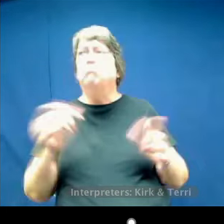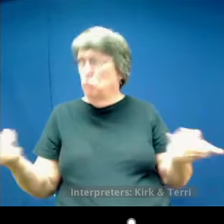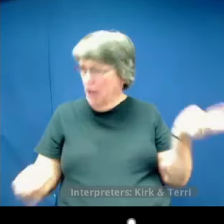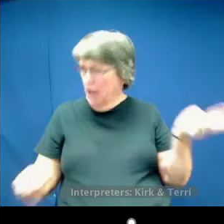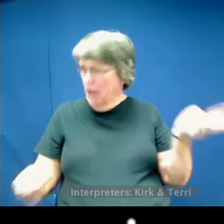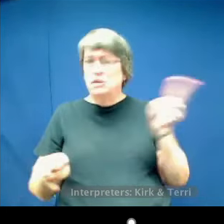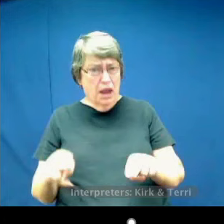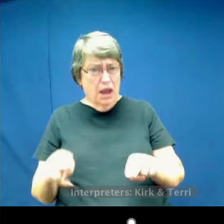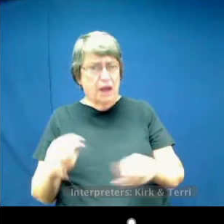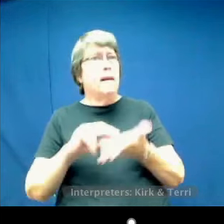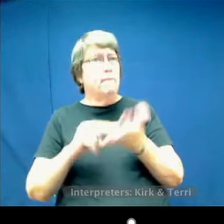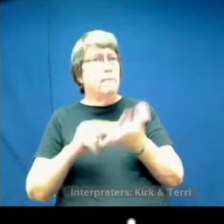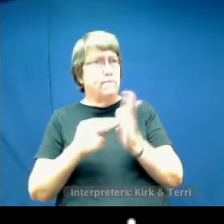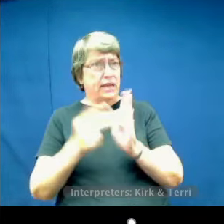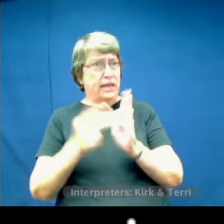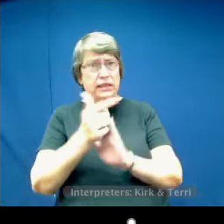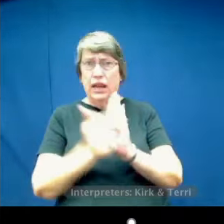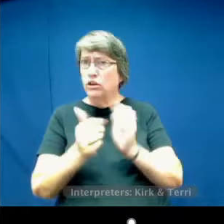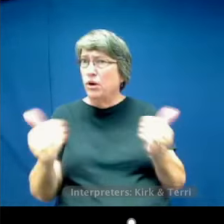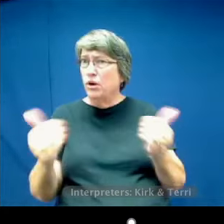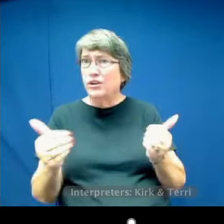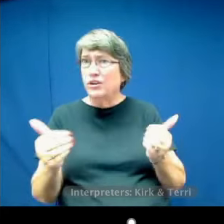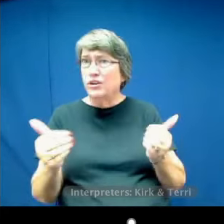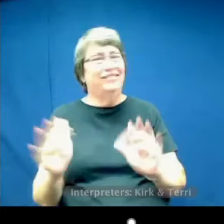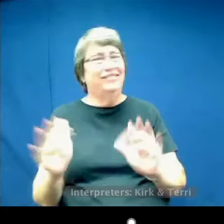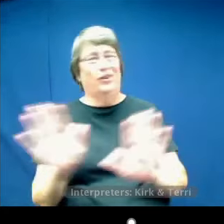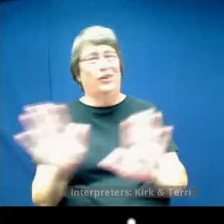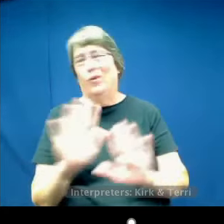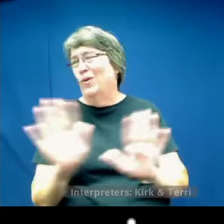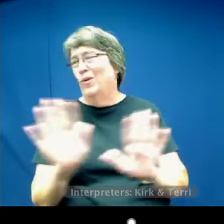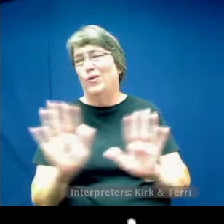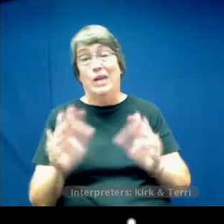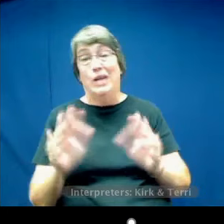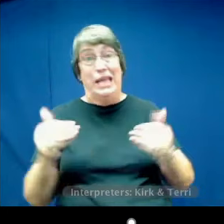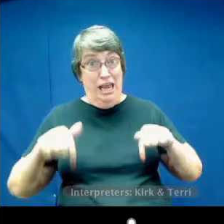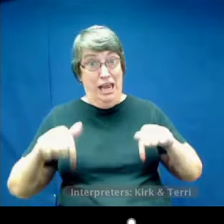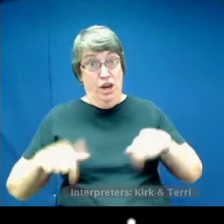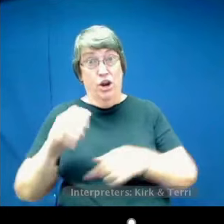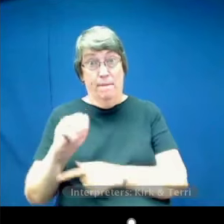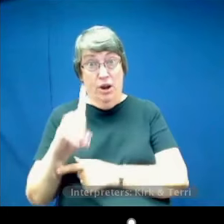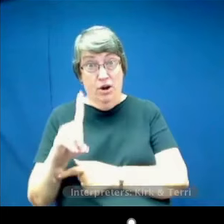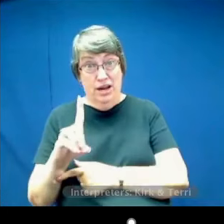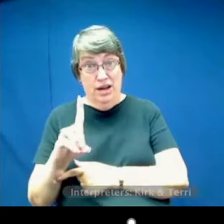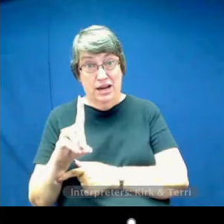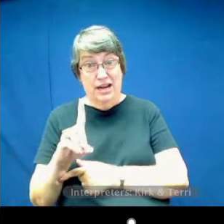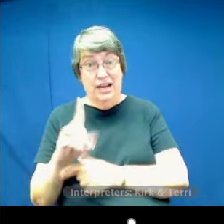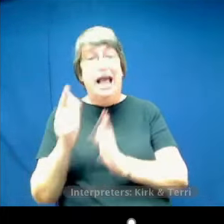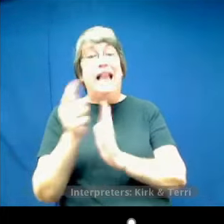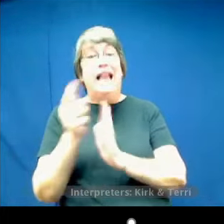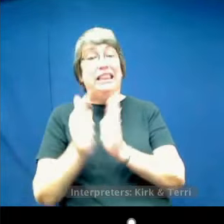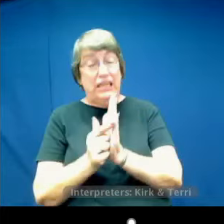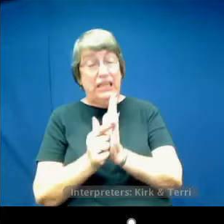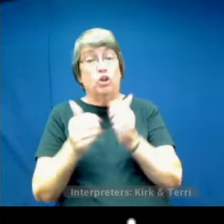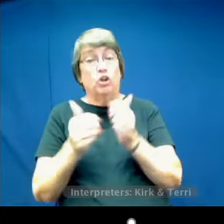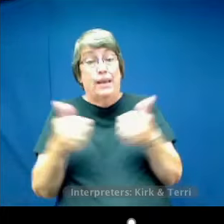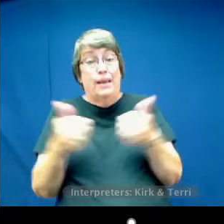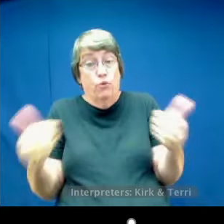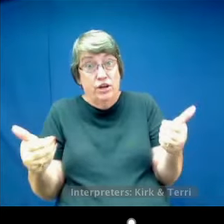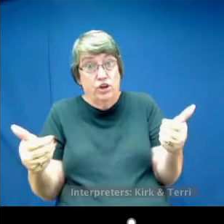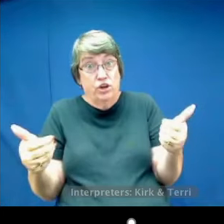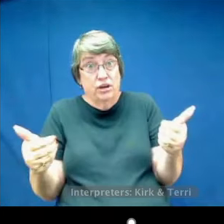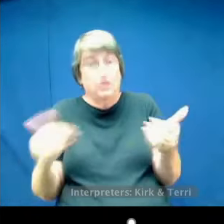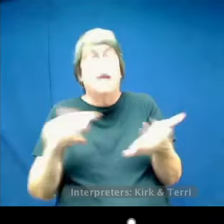and it's not. Certainly, at least in Maryland, a legal separation is a limited divorce. It's when you have gone in